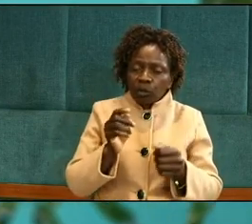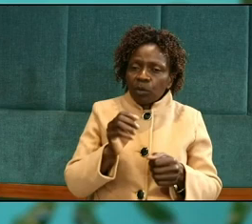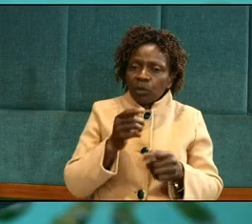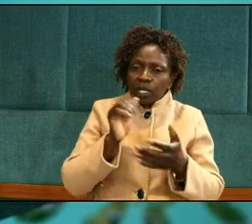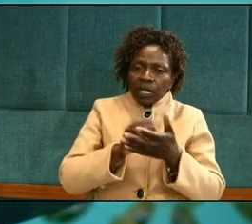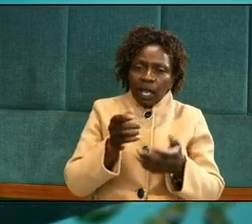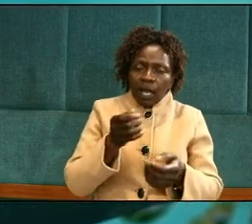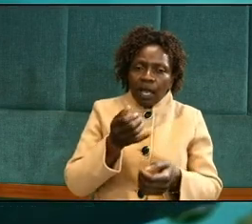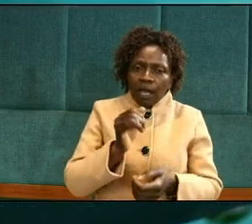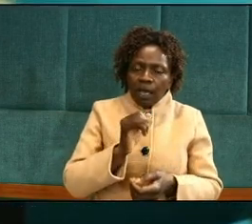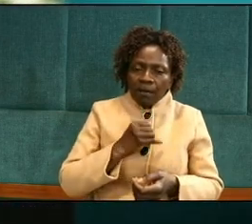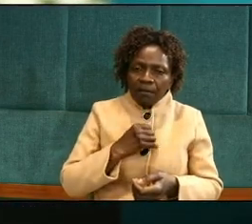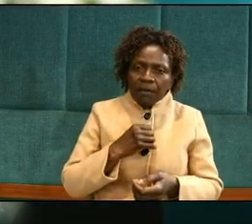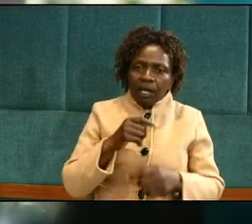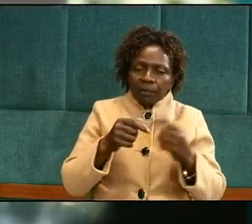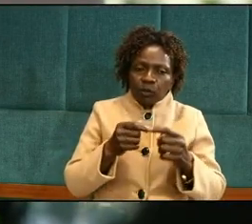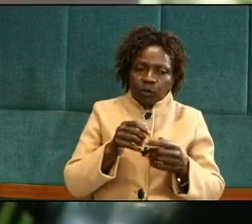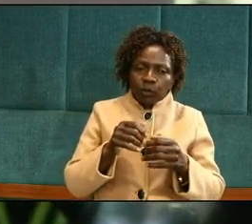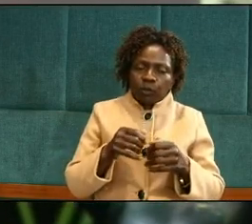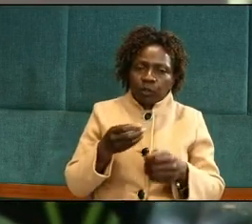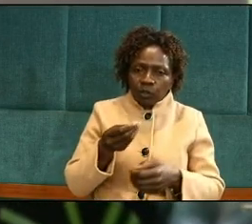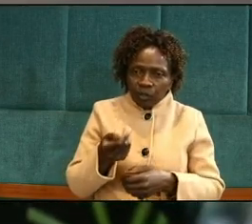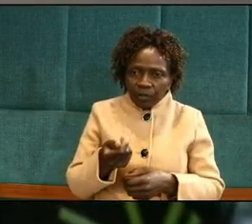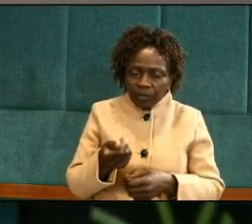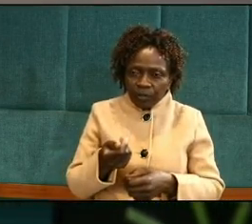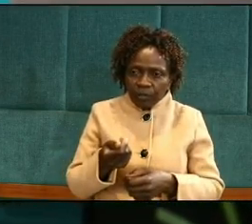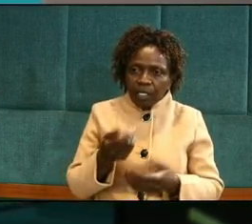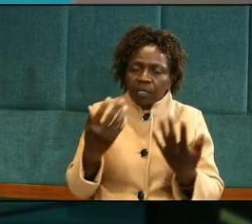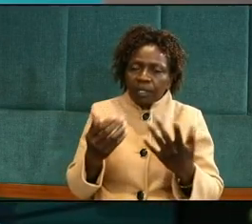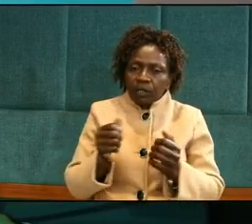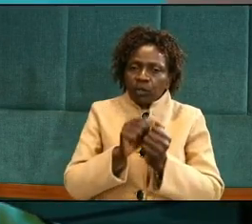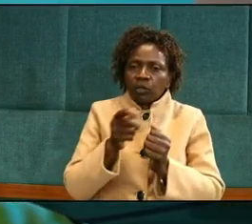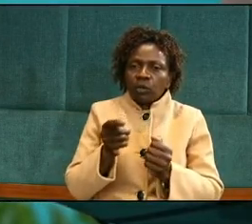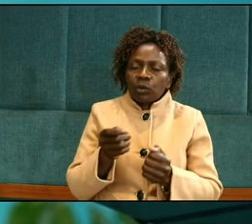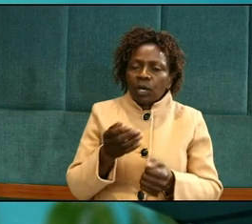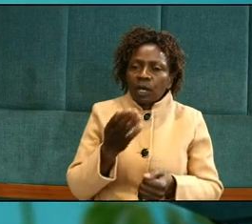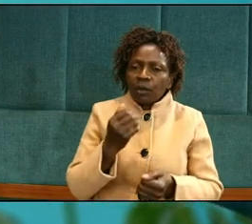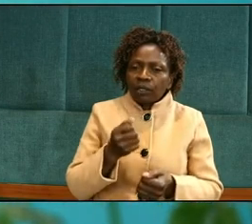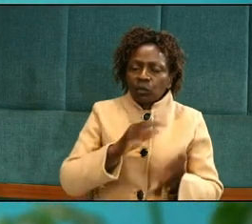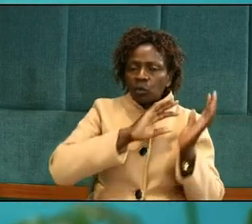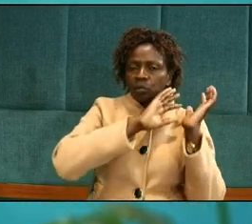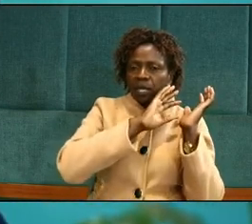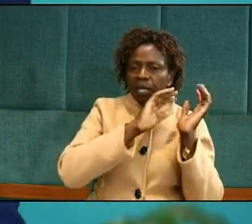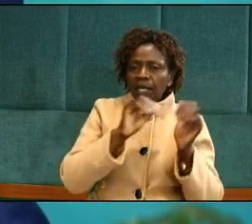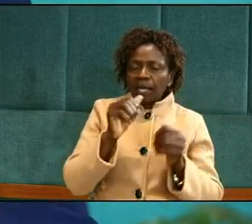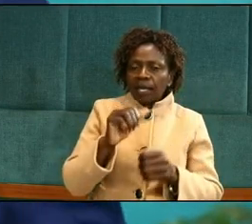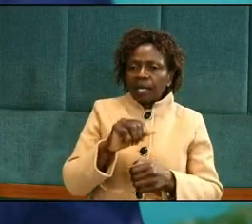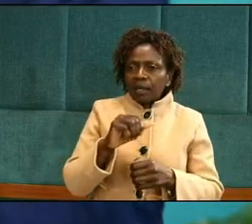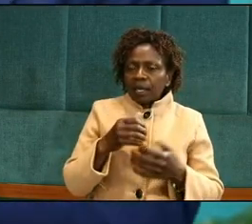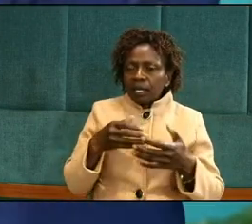have come to settle scores with you. I don't want to bear any longer